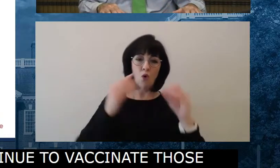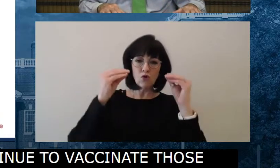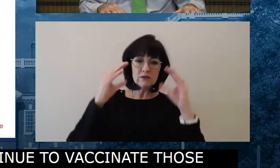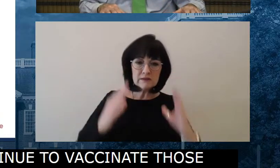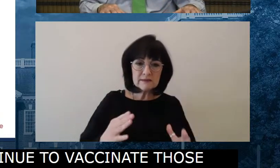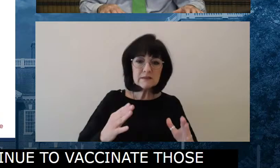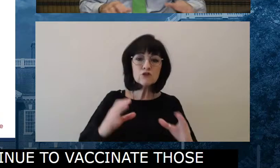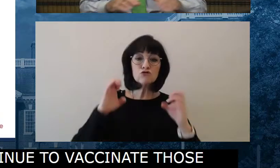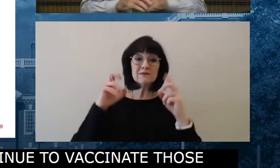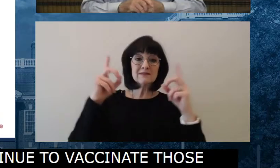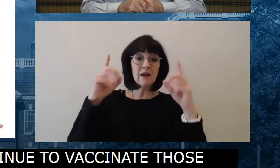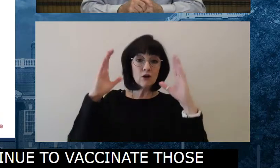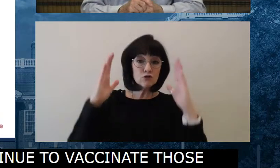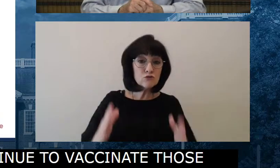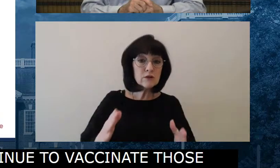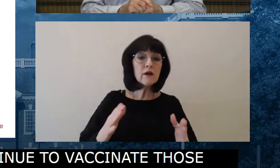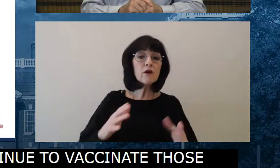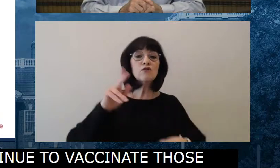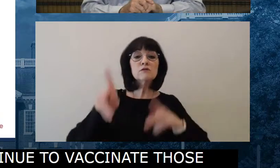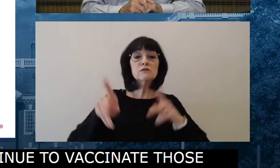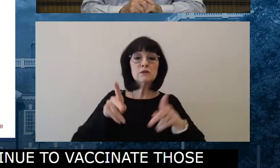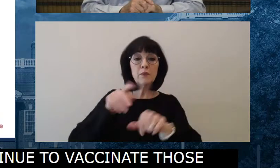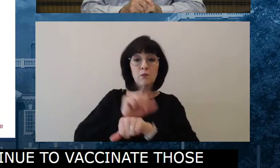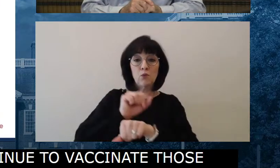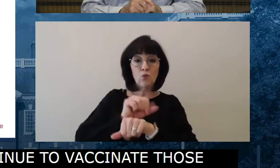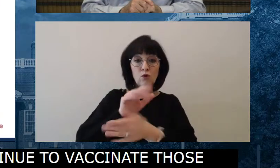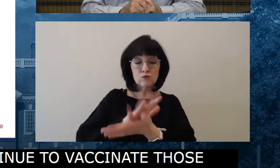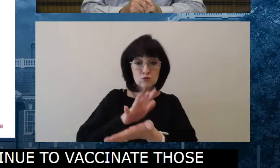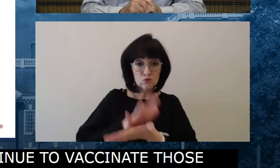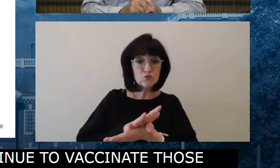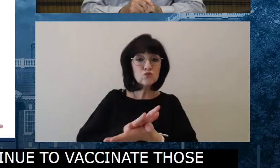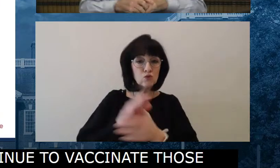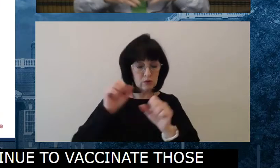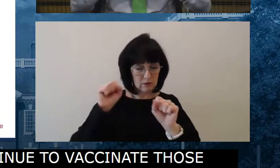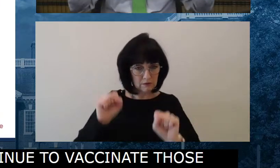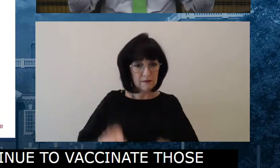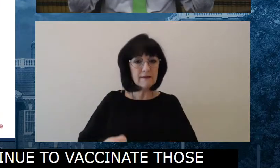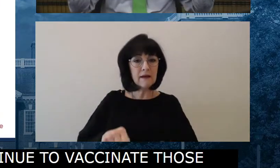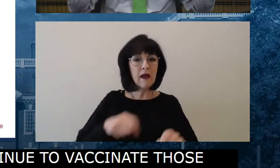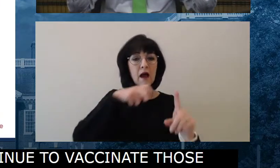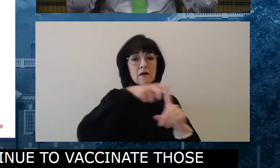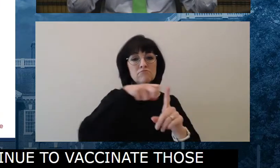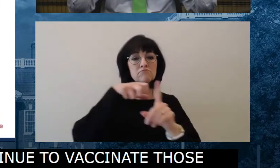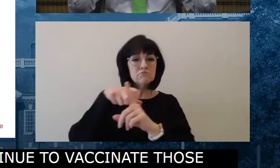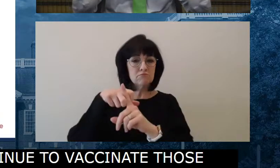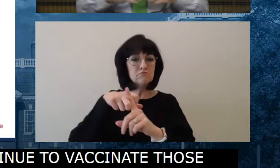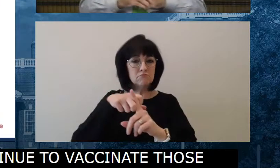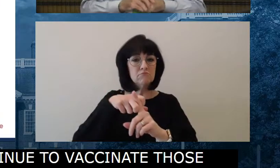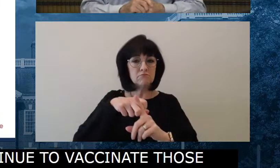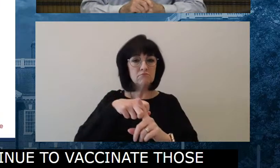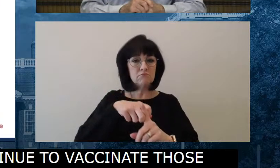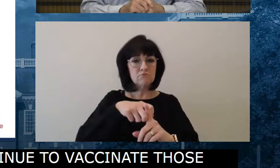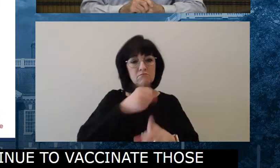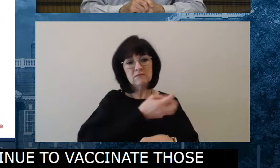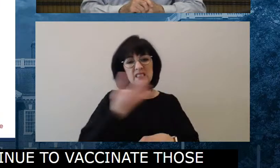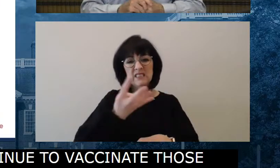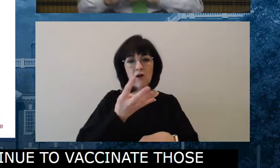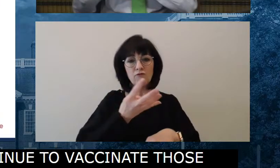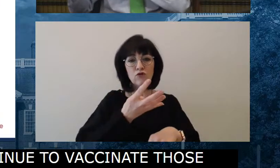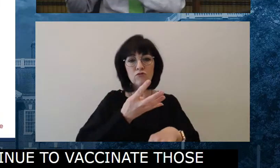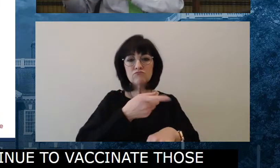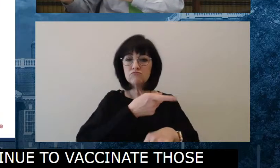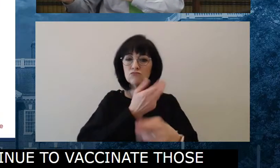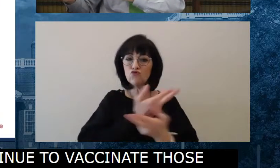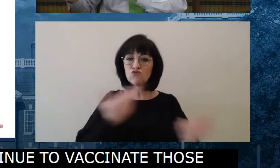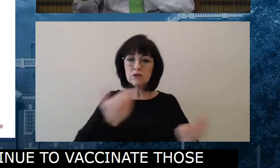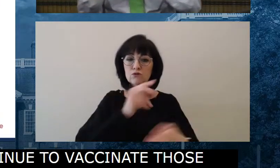can get those vaccines at their local pharmacies. We are ramping up the supply that we're giving the pharmacies.